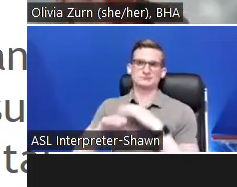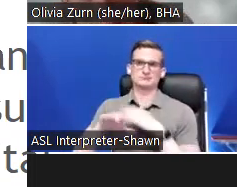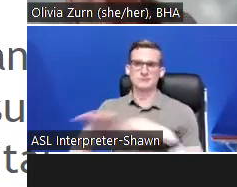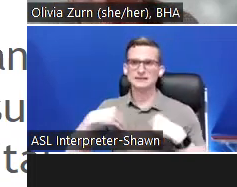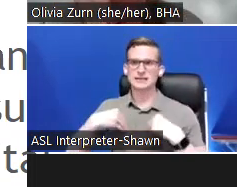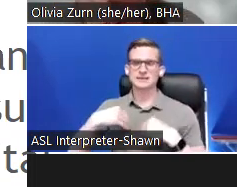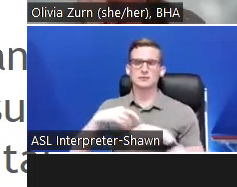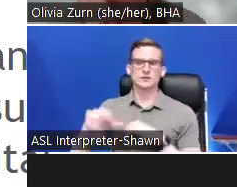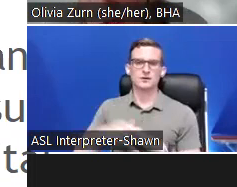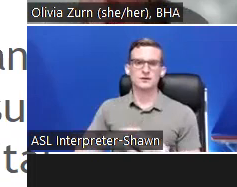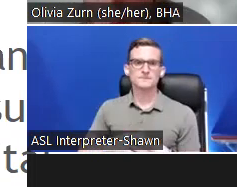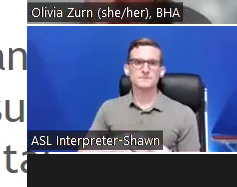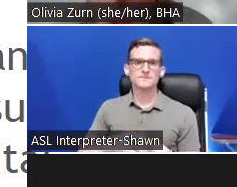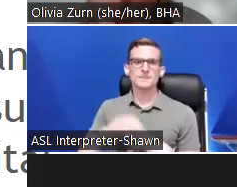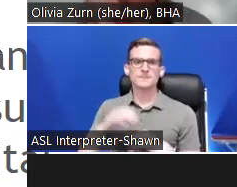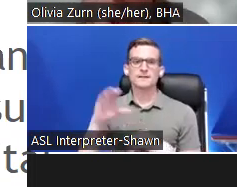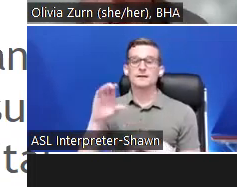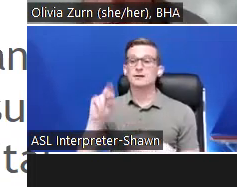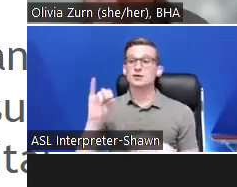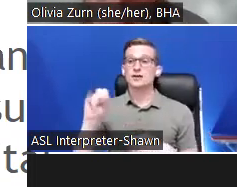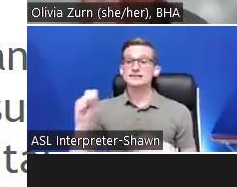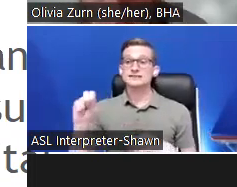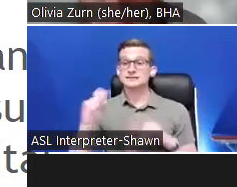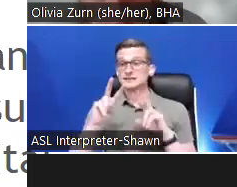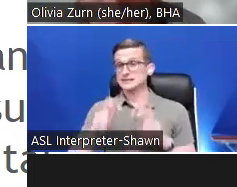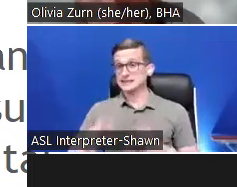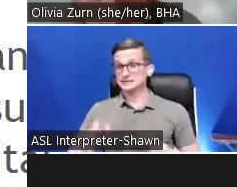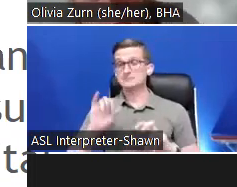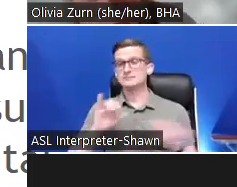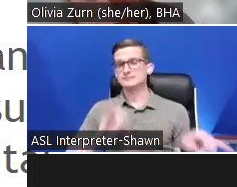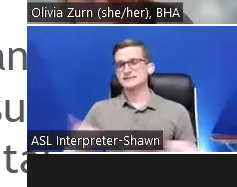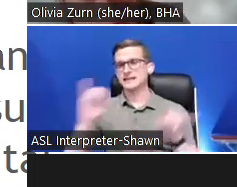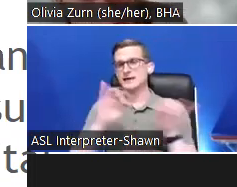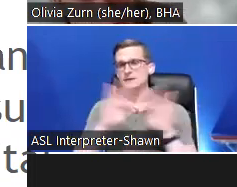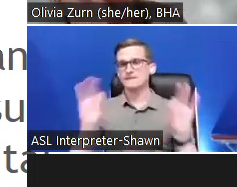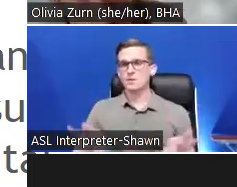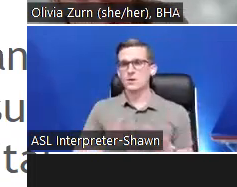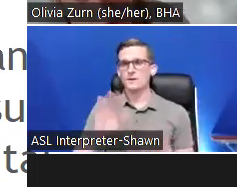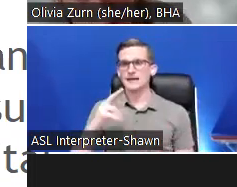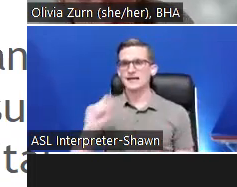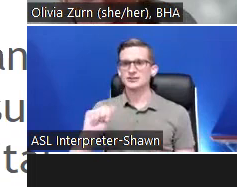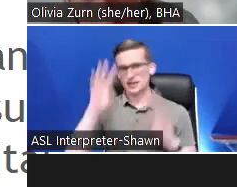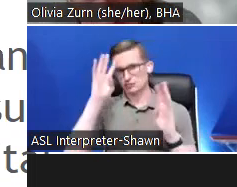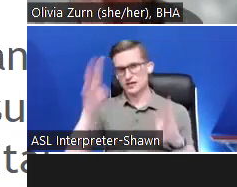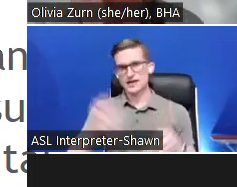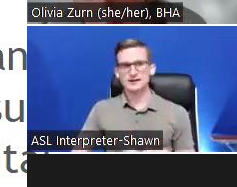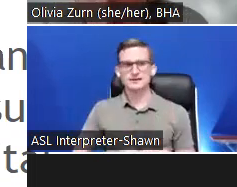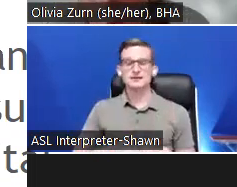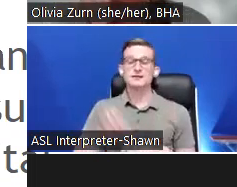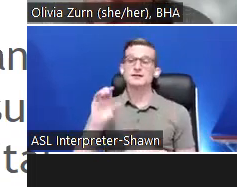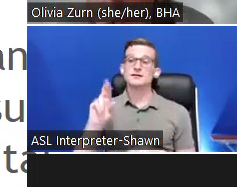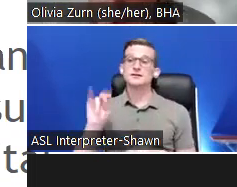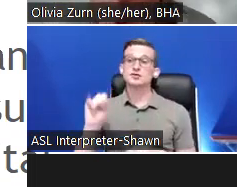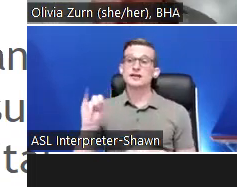just means a standardized assessment form created by the BHA. Crisis professional, which means any individual